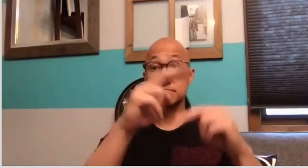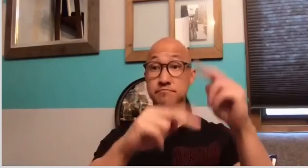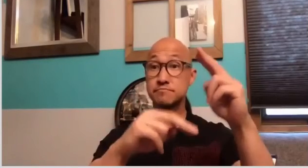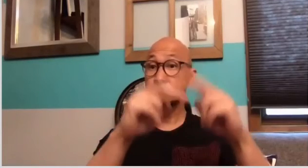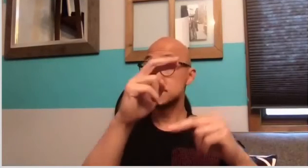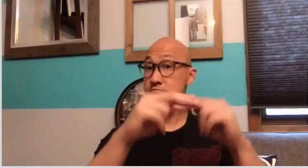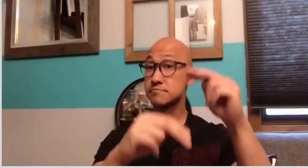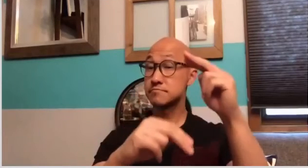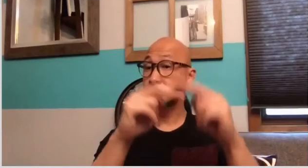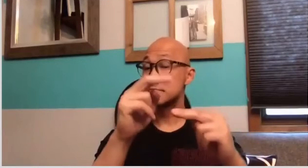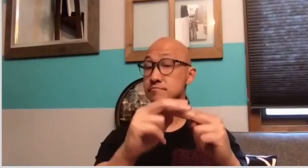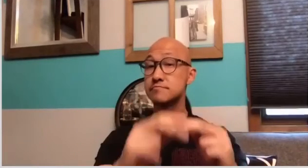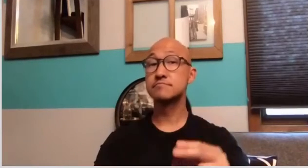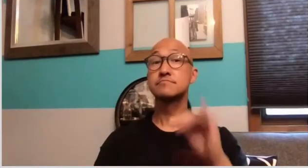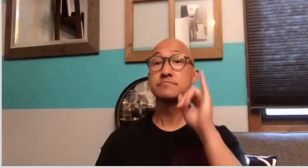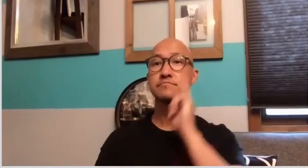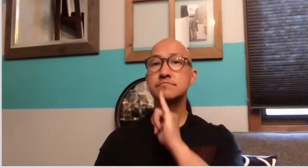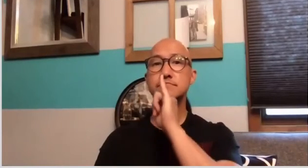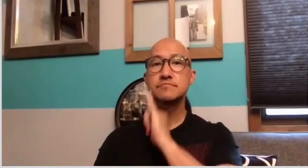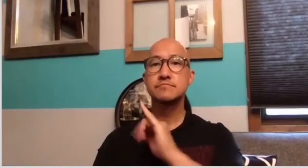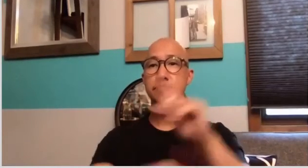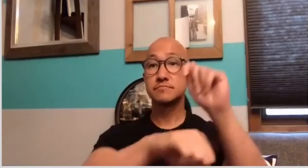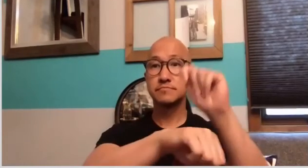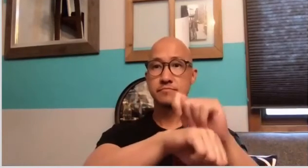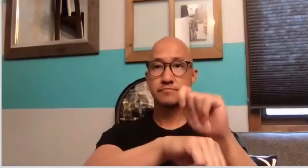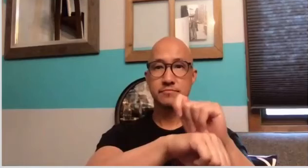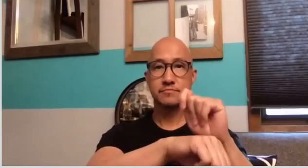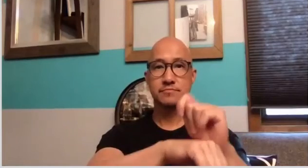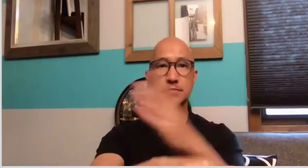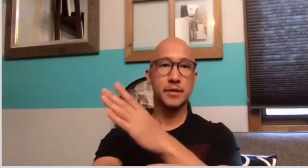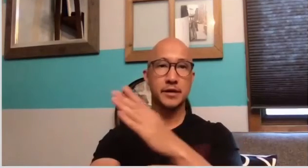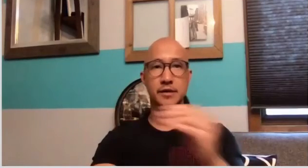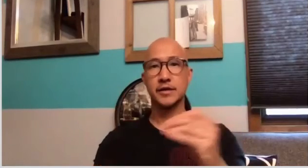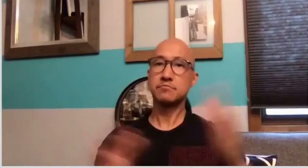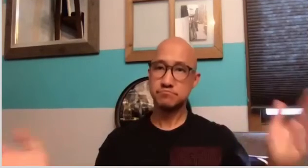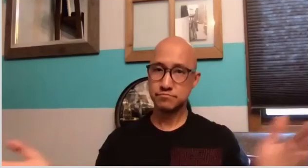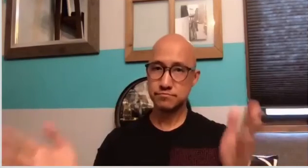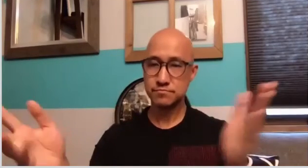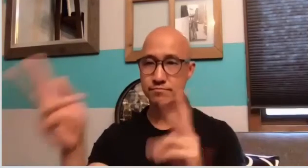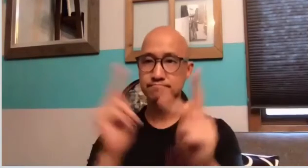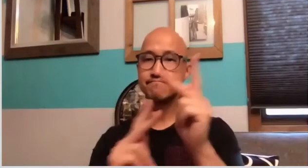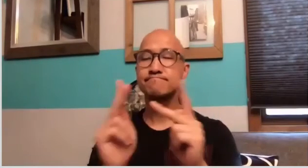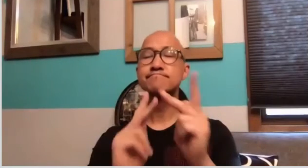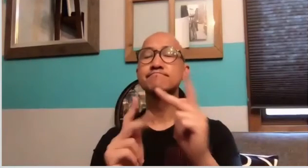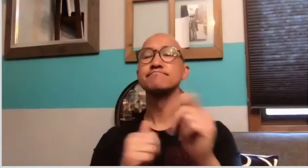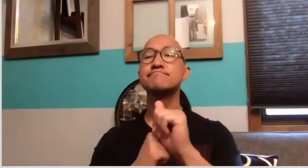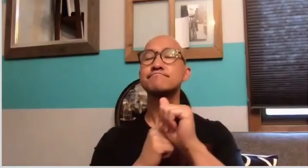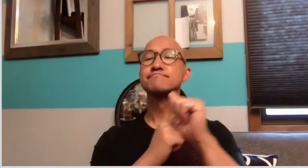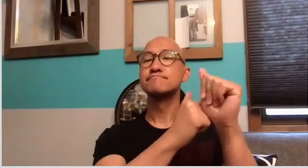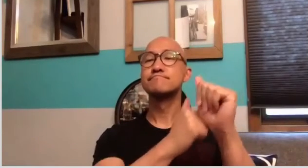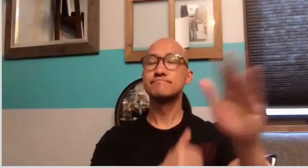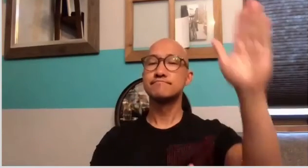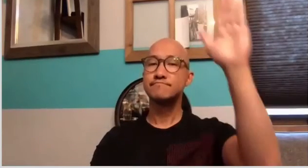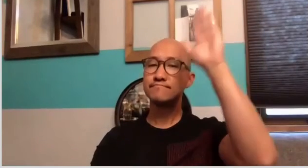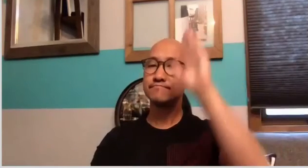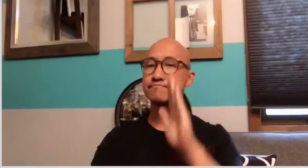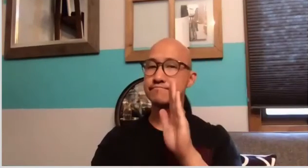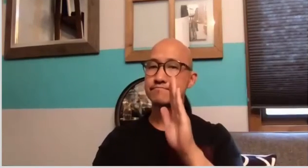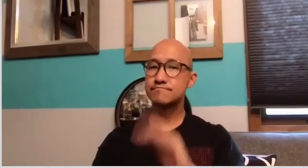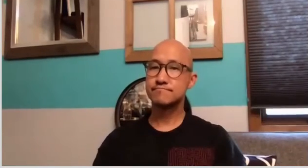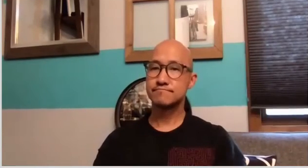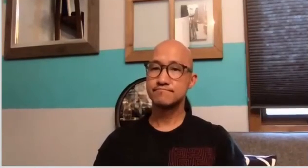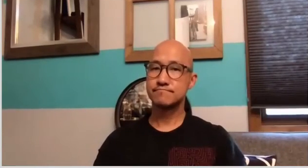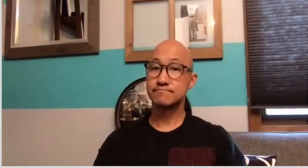broken lives of a people, and rebuild a broken covenant with their God. The Israelites again begin to experience